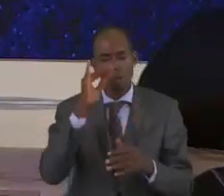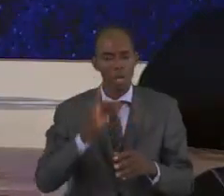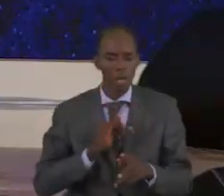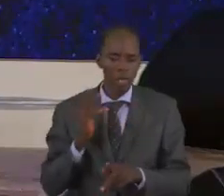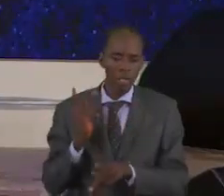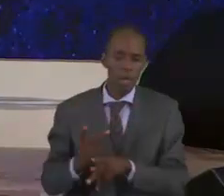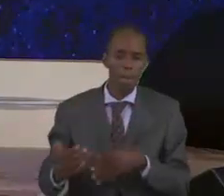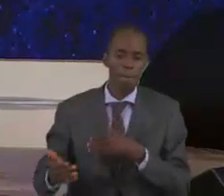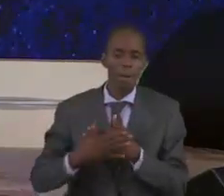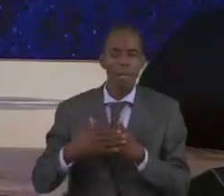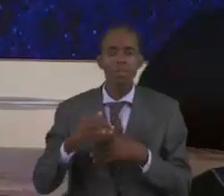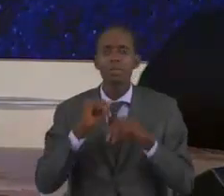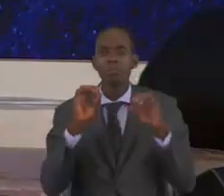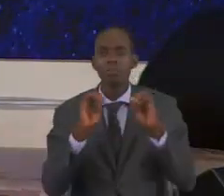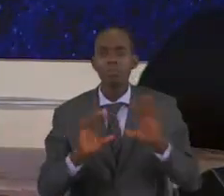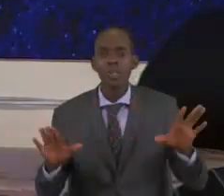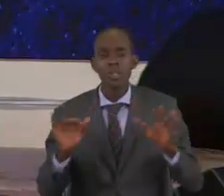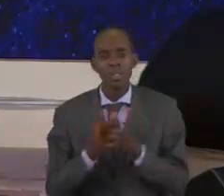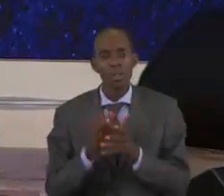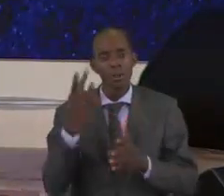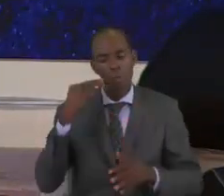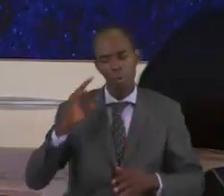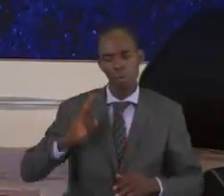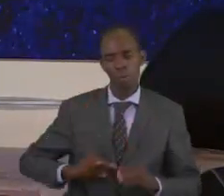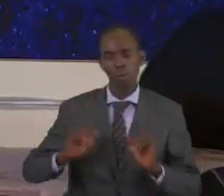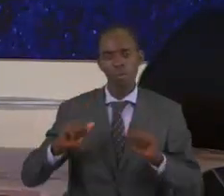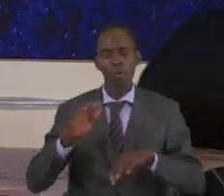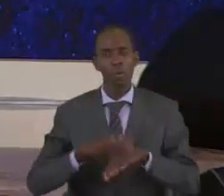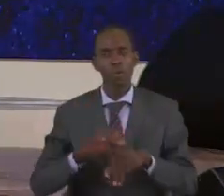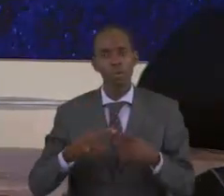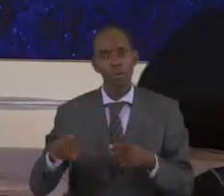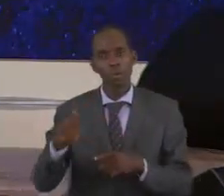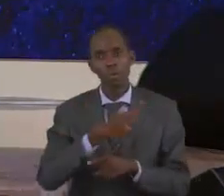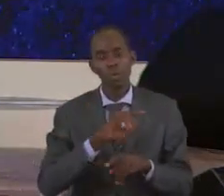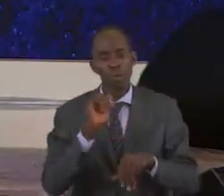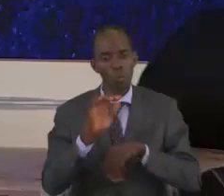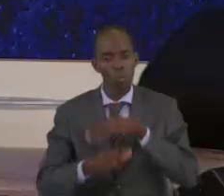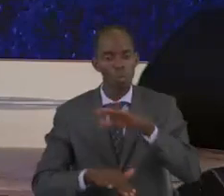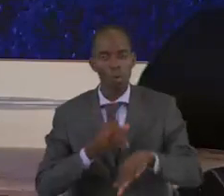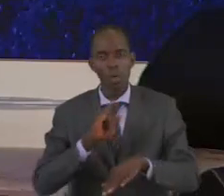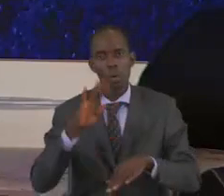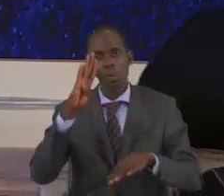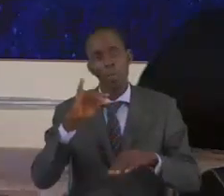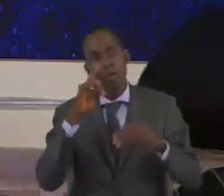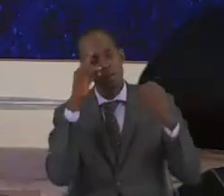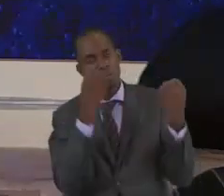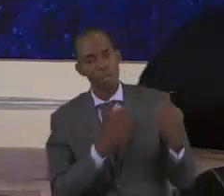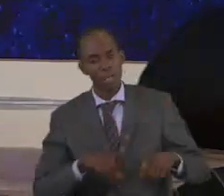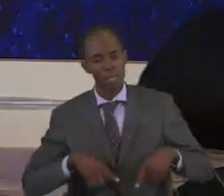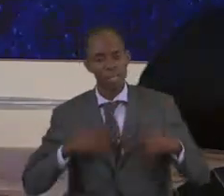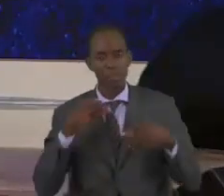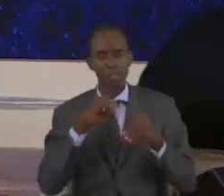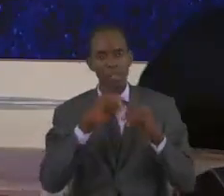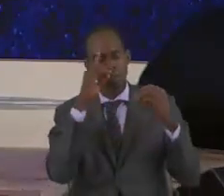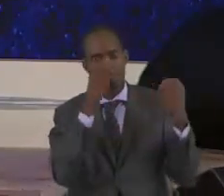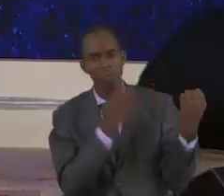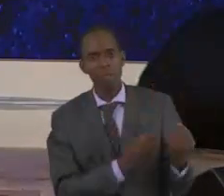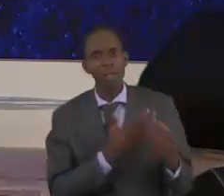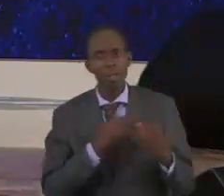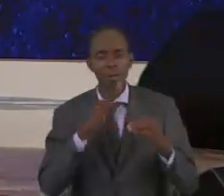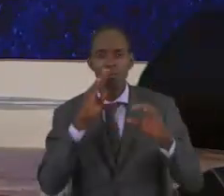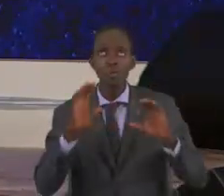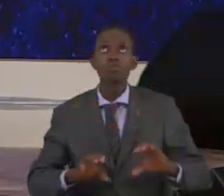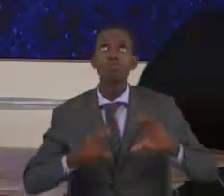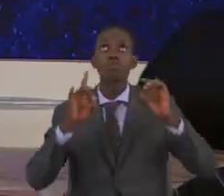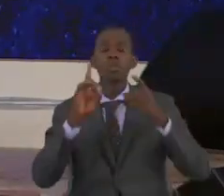back nothing that was profitable unto you. Walking by faith and living in faith and being committed to